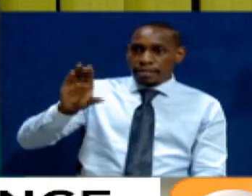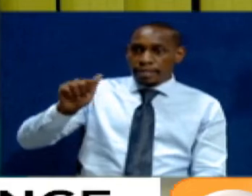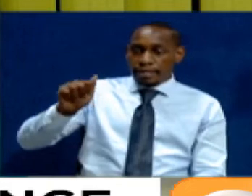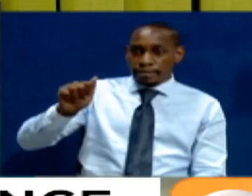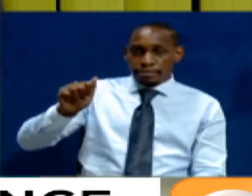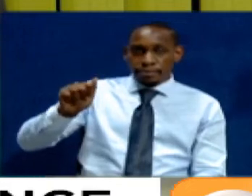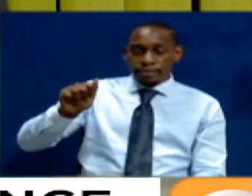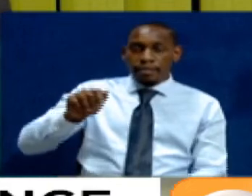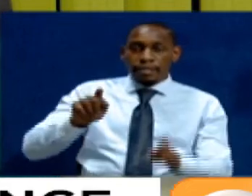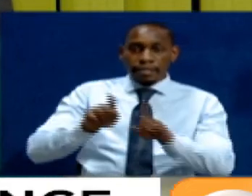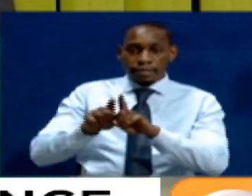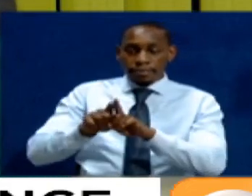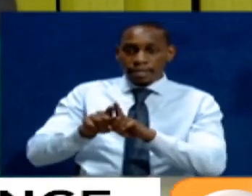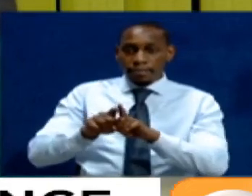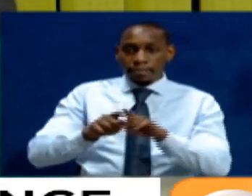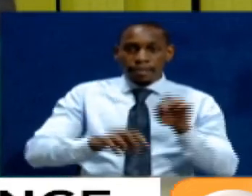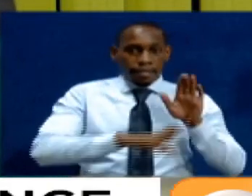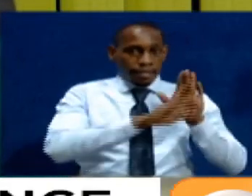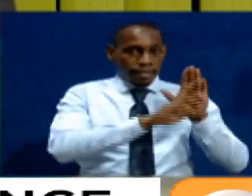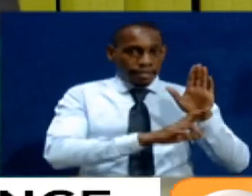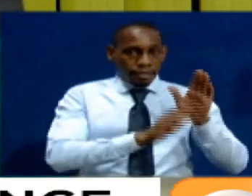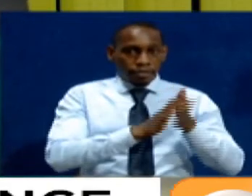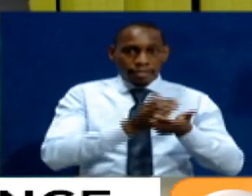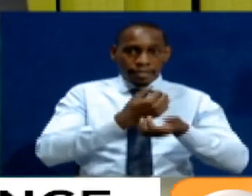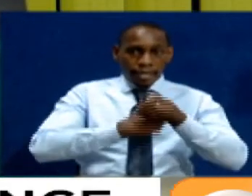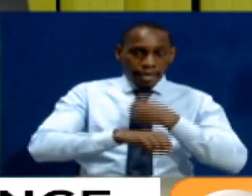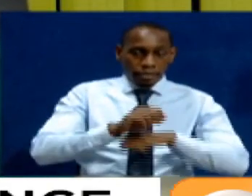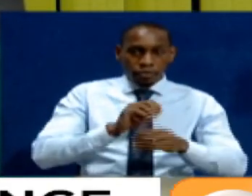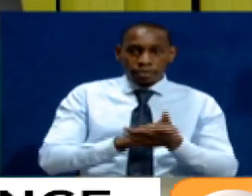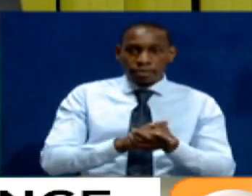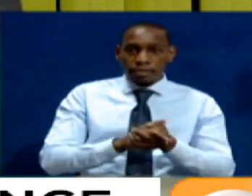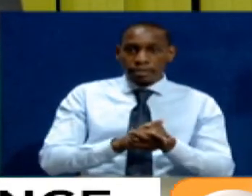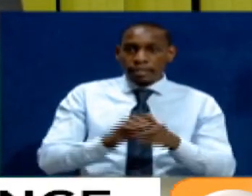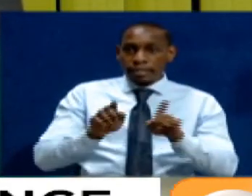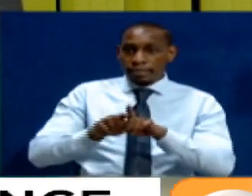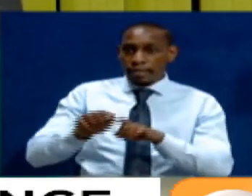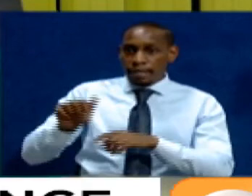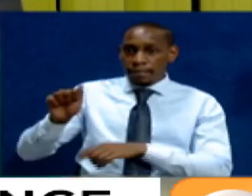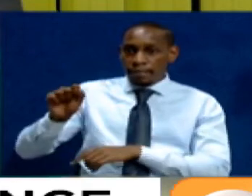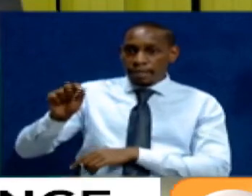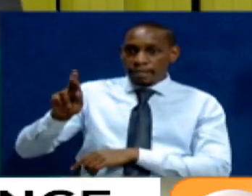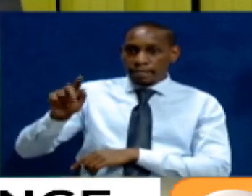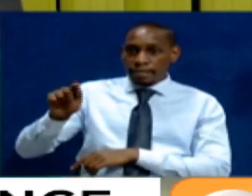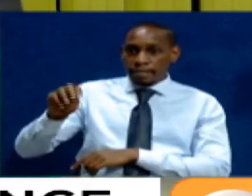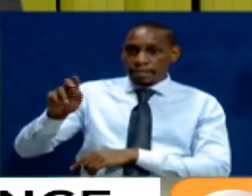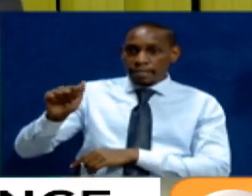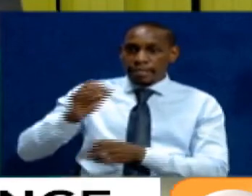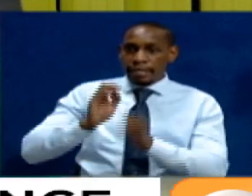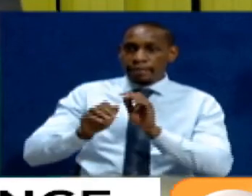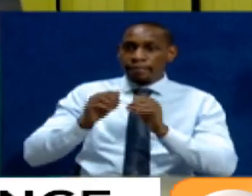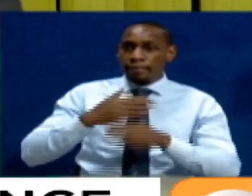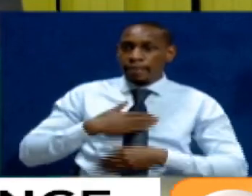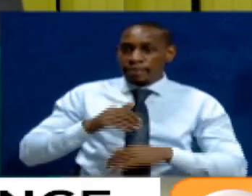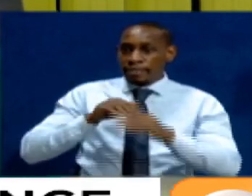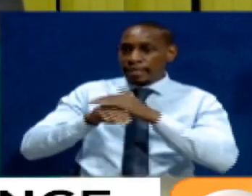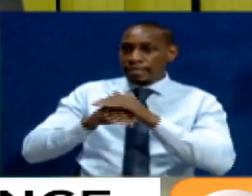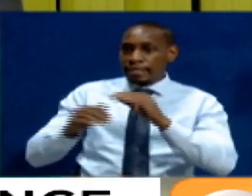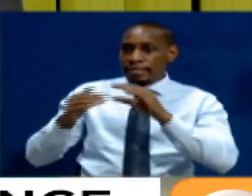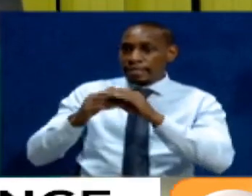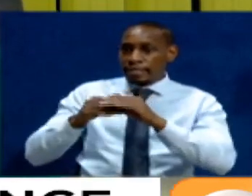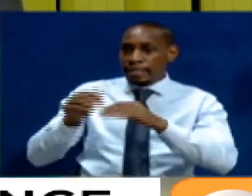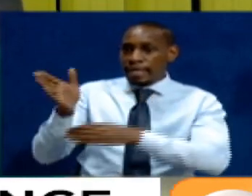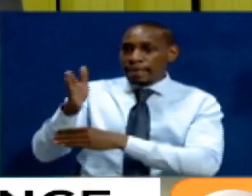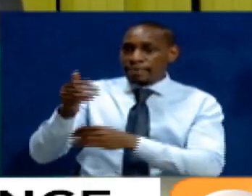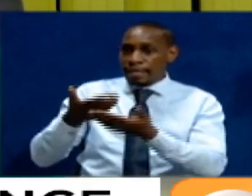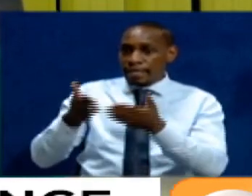is on the same modalities of action as AstraZeneca. And please, if you can get it from the Russian embassy or